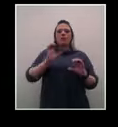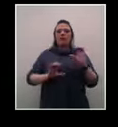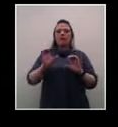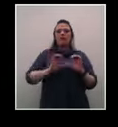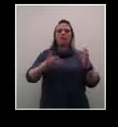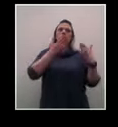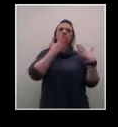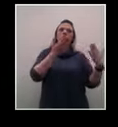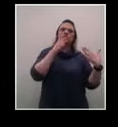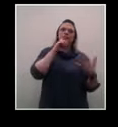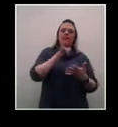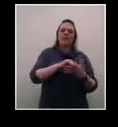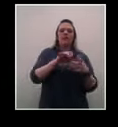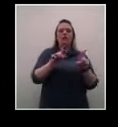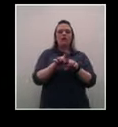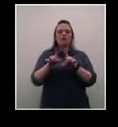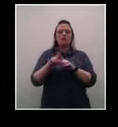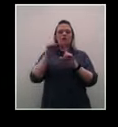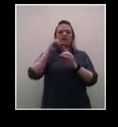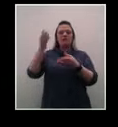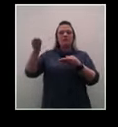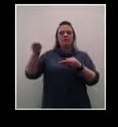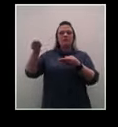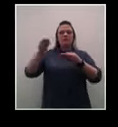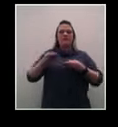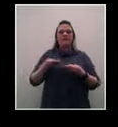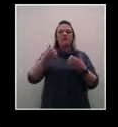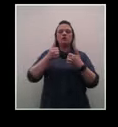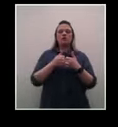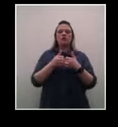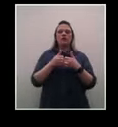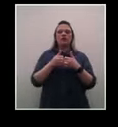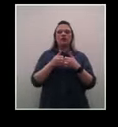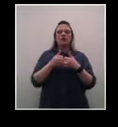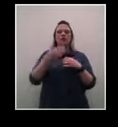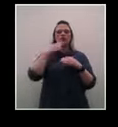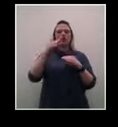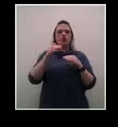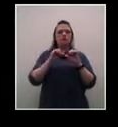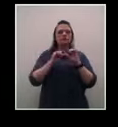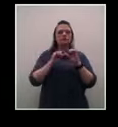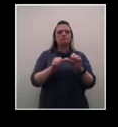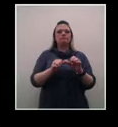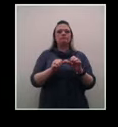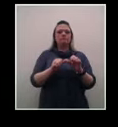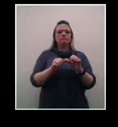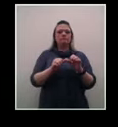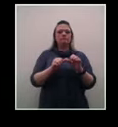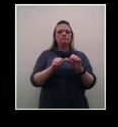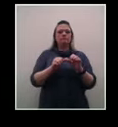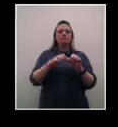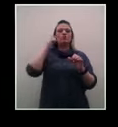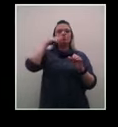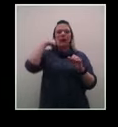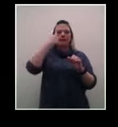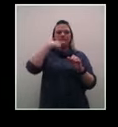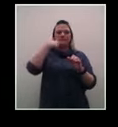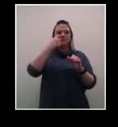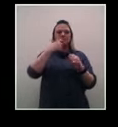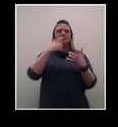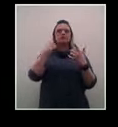thank them for that. Also, they've been supplying us with a good, steady state of specimen collection swabs so that